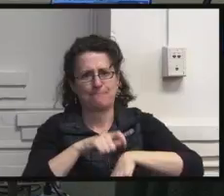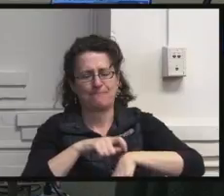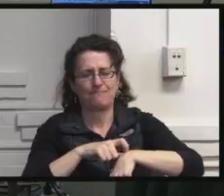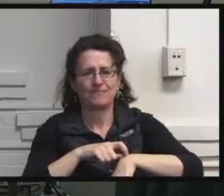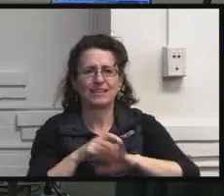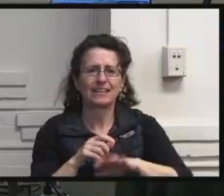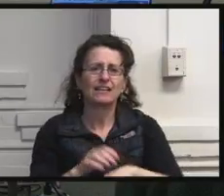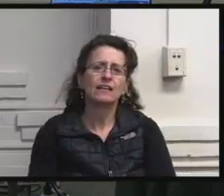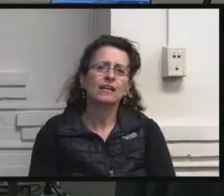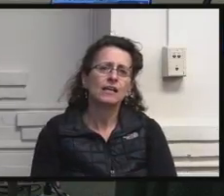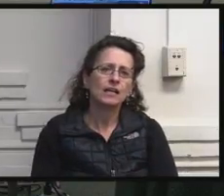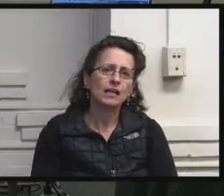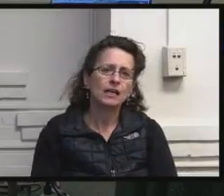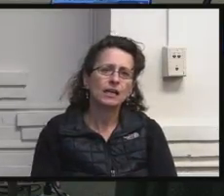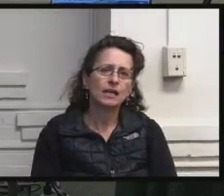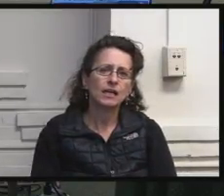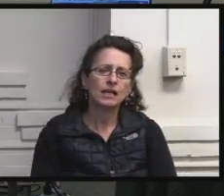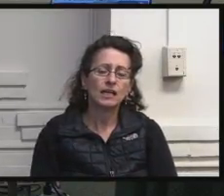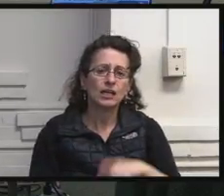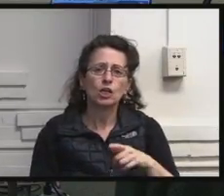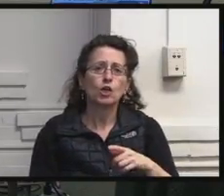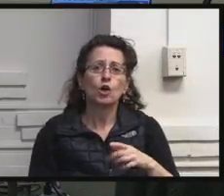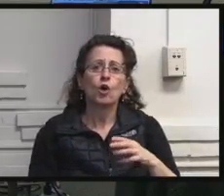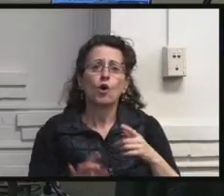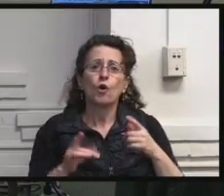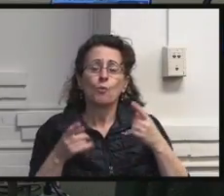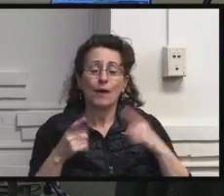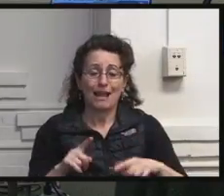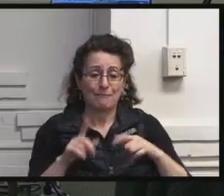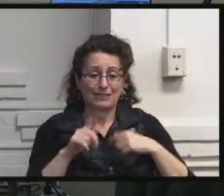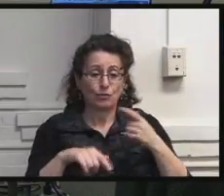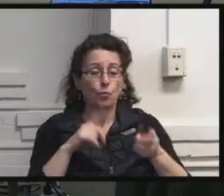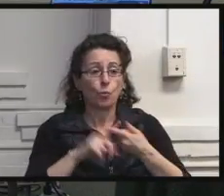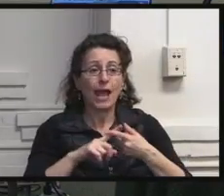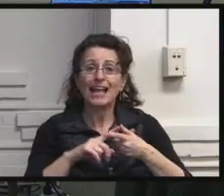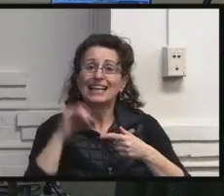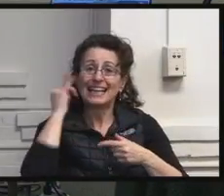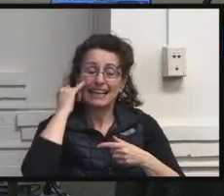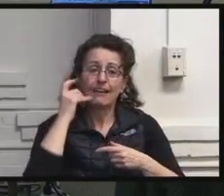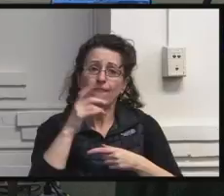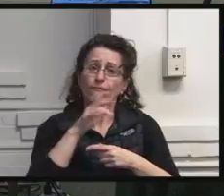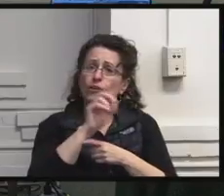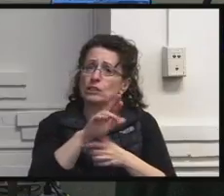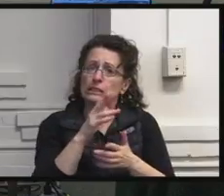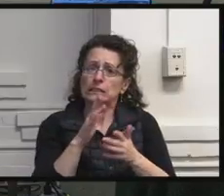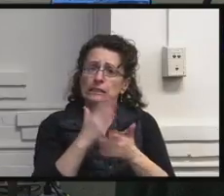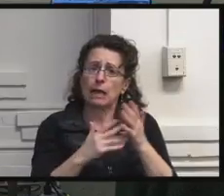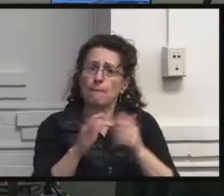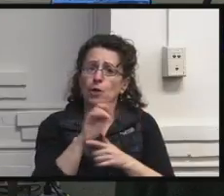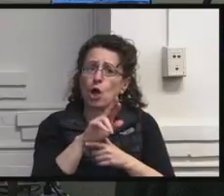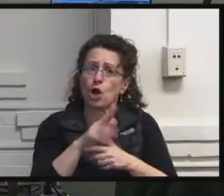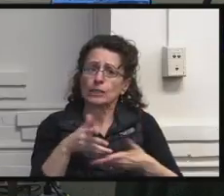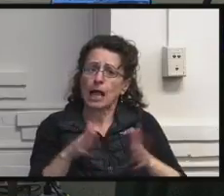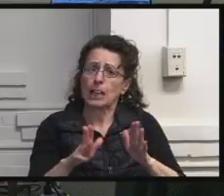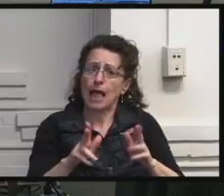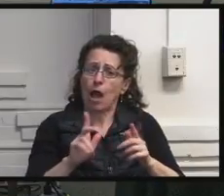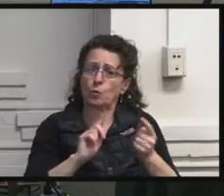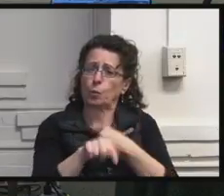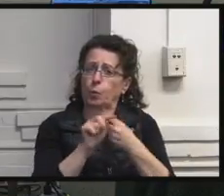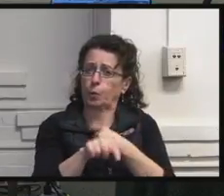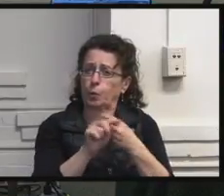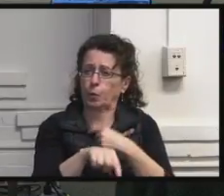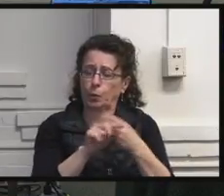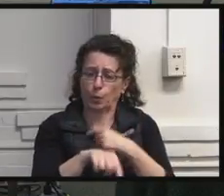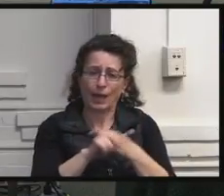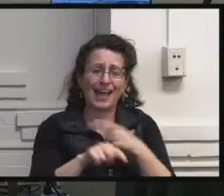more so for the town, creates a lot of cracking because you're getting movement while it's trying to cure. And once you get cracking, you get water and chloride in there,